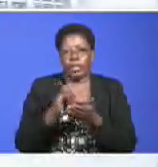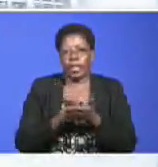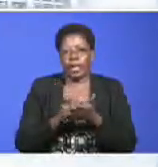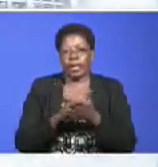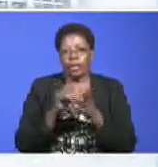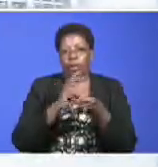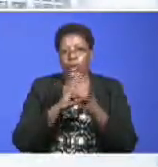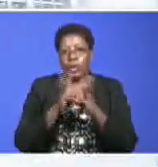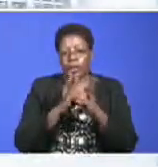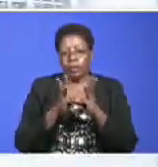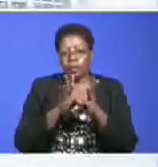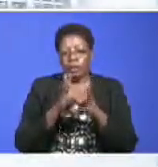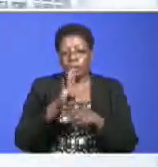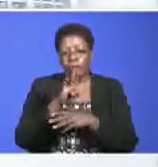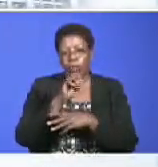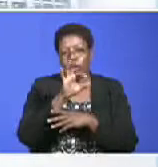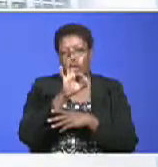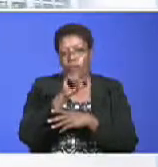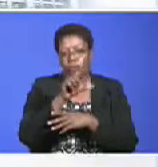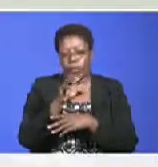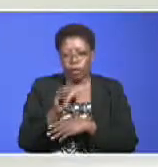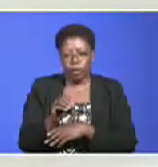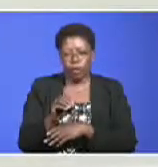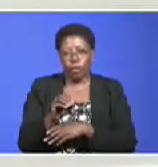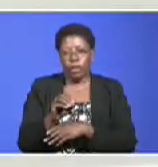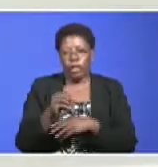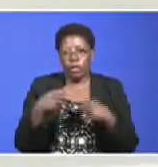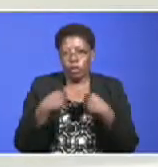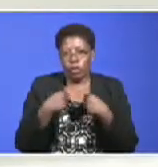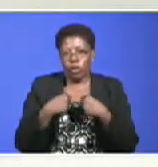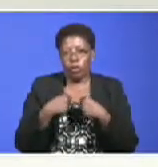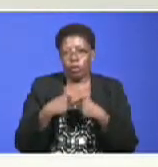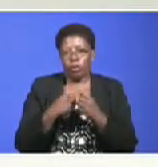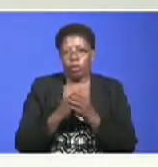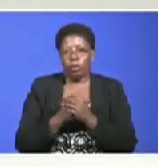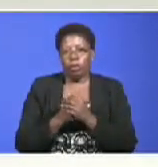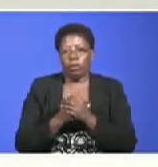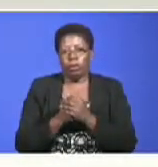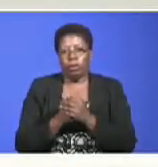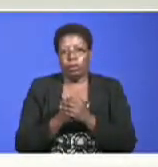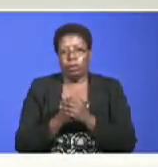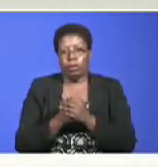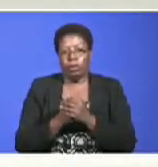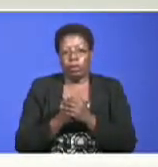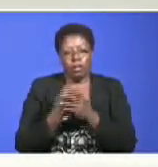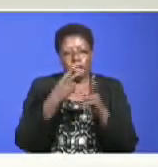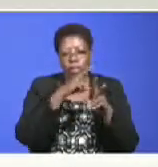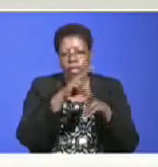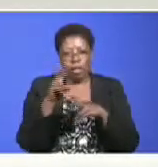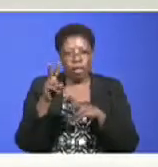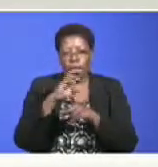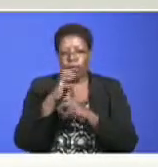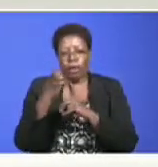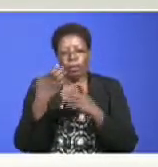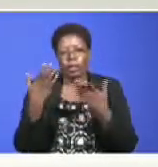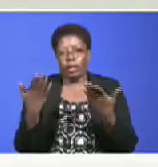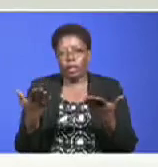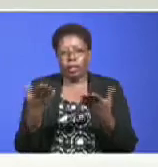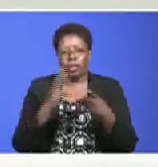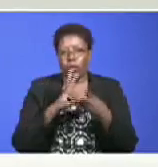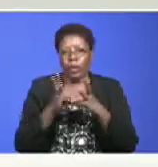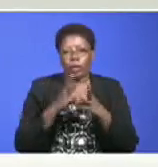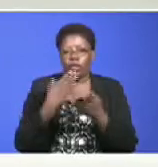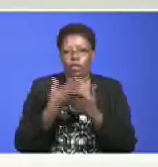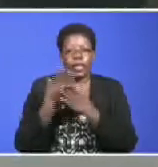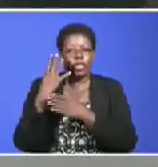from Buffalo, you know, it's very cold. Just, you know, just seeing, you know, the scenery here and just the weather has been an amazing experience